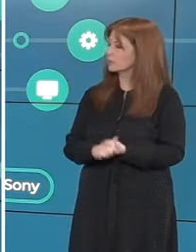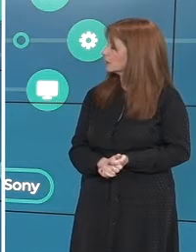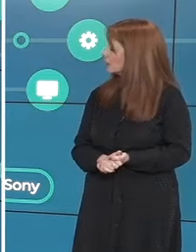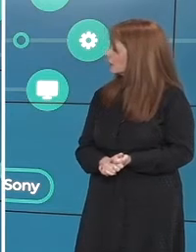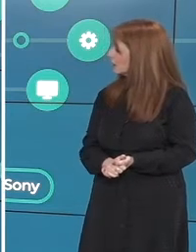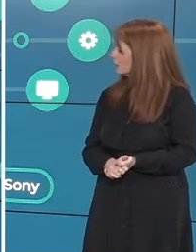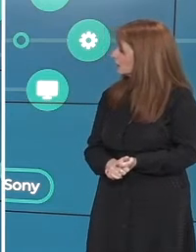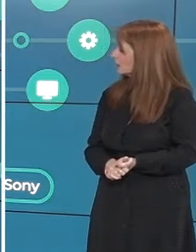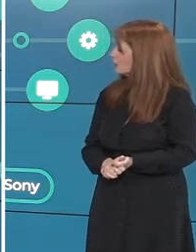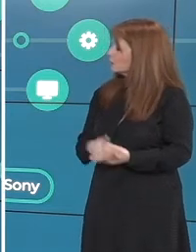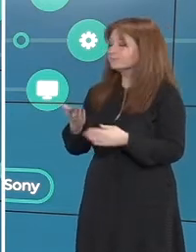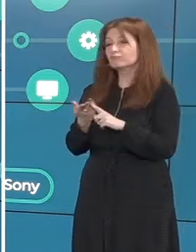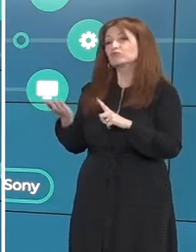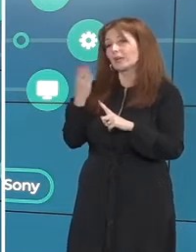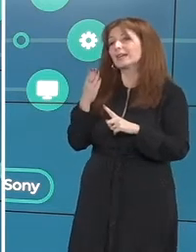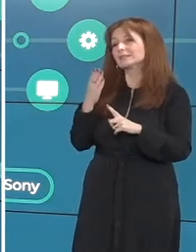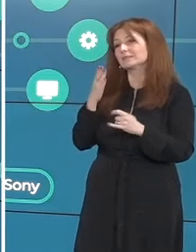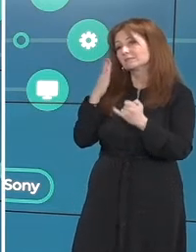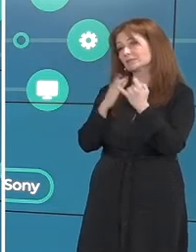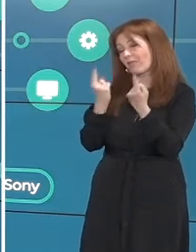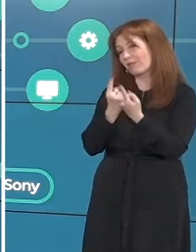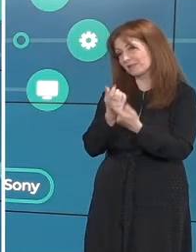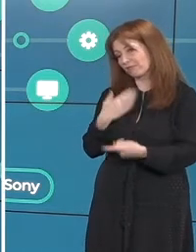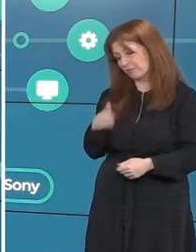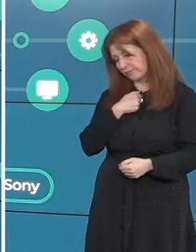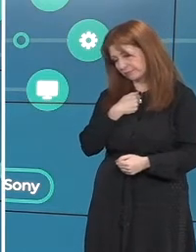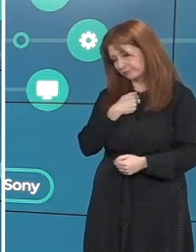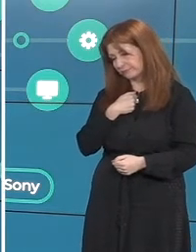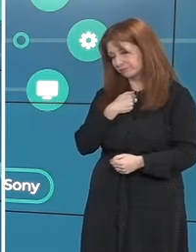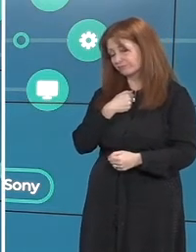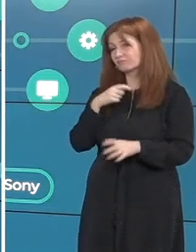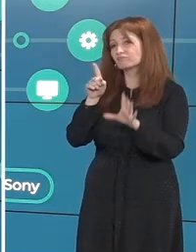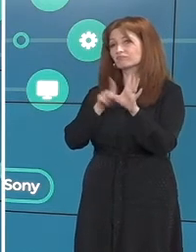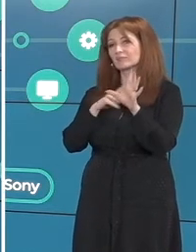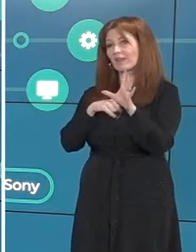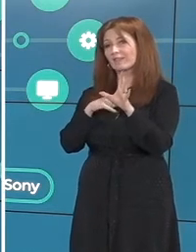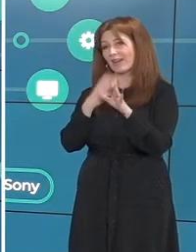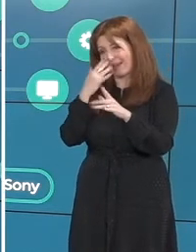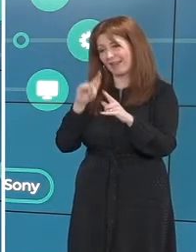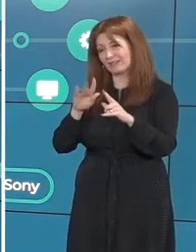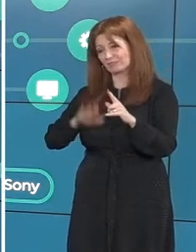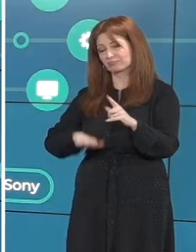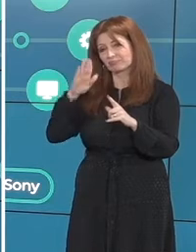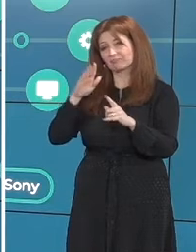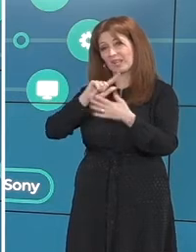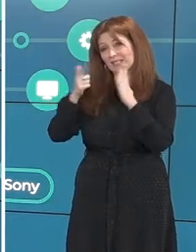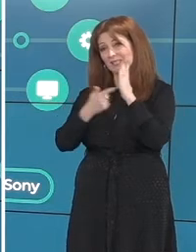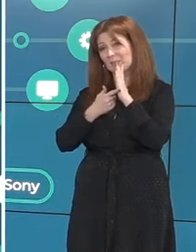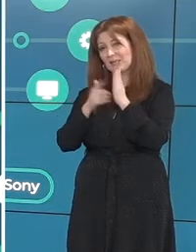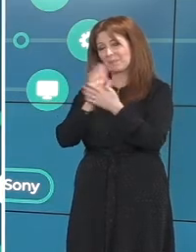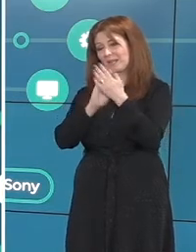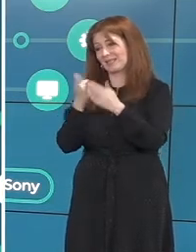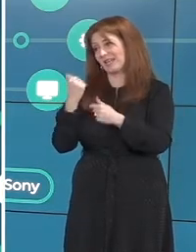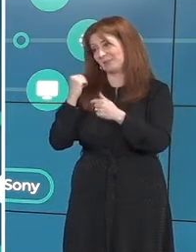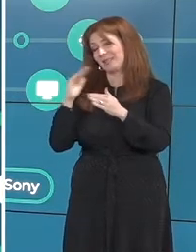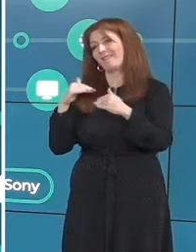I think just following on from that, a final point from me is really certainly the younger generation of folks with disabilities. There's kind of higher expectations. I